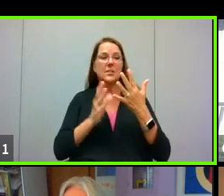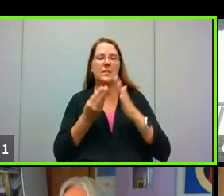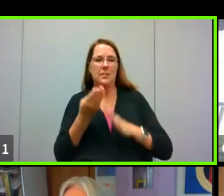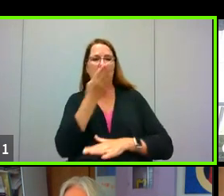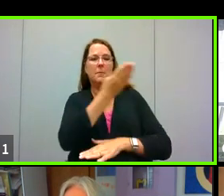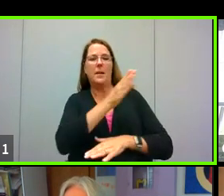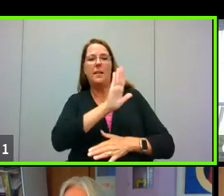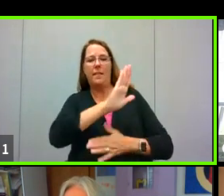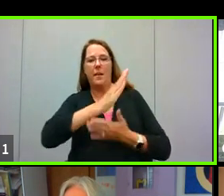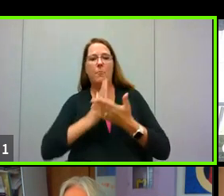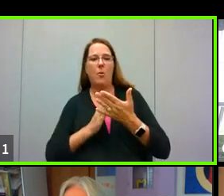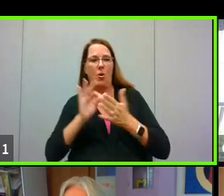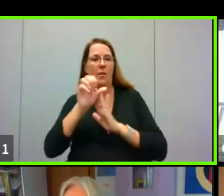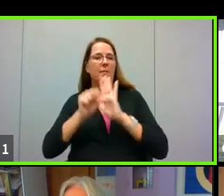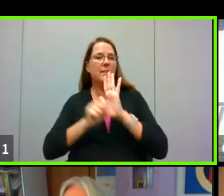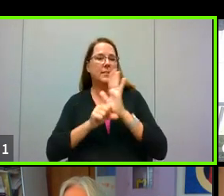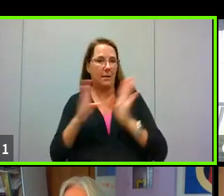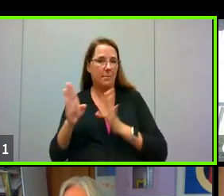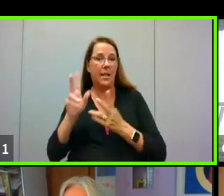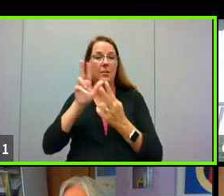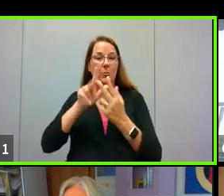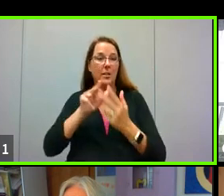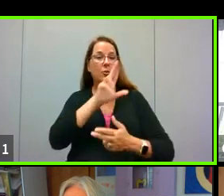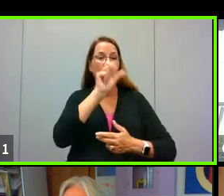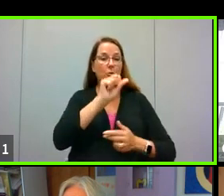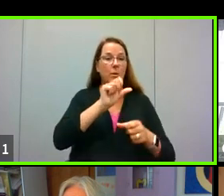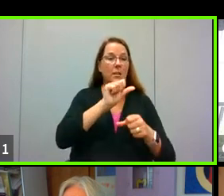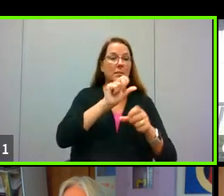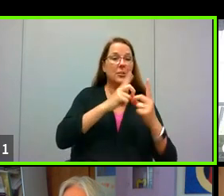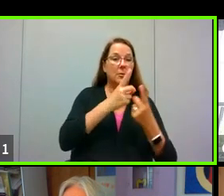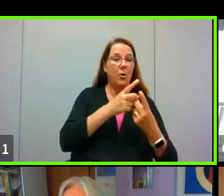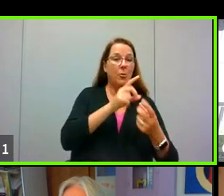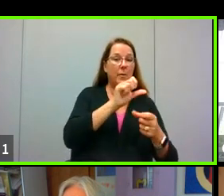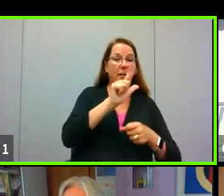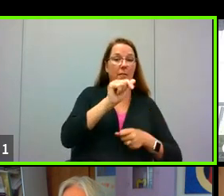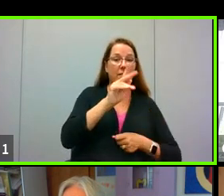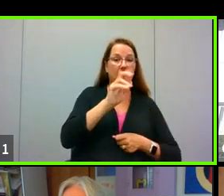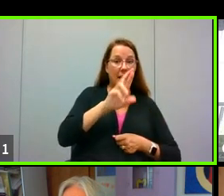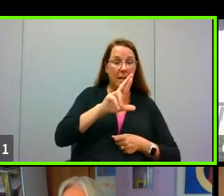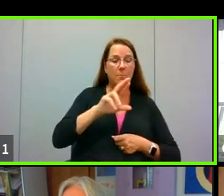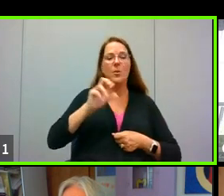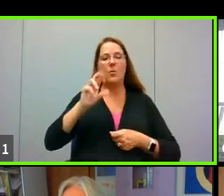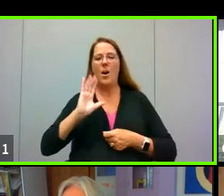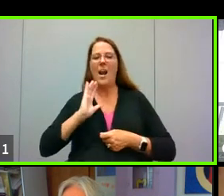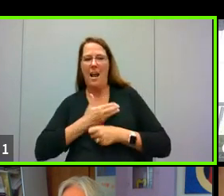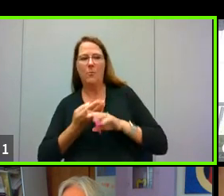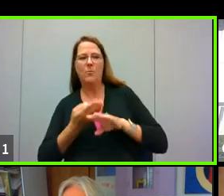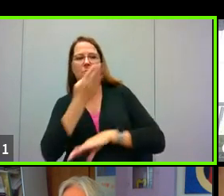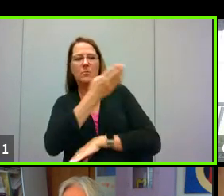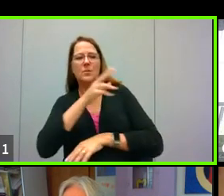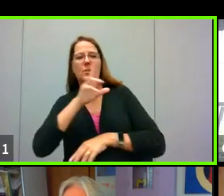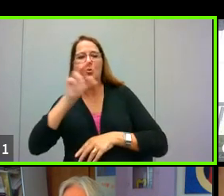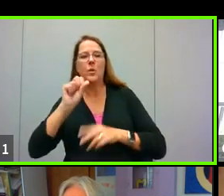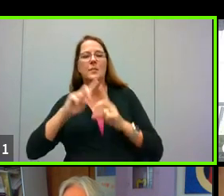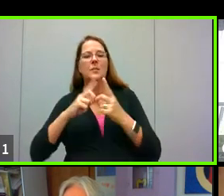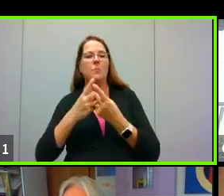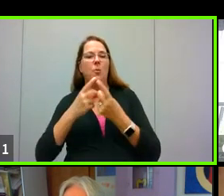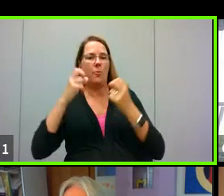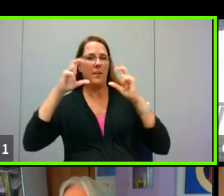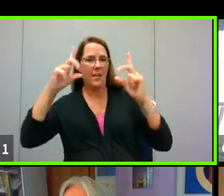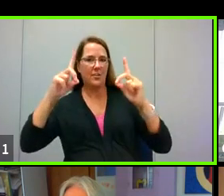their portion of the state plan to either the U.S. Department of Labor or in our case, the U.S. Department of Education, to RSA,